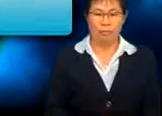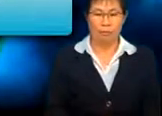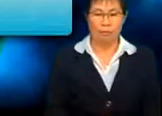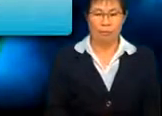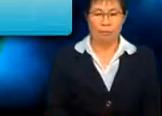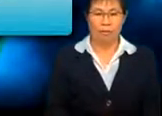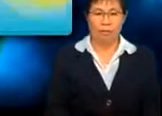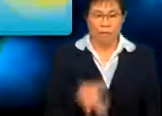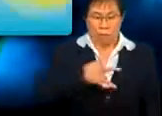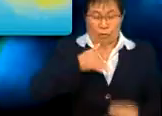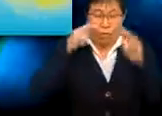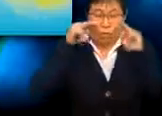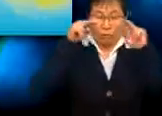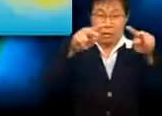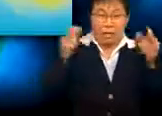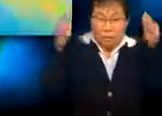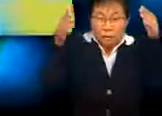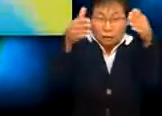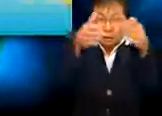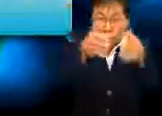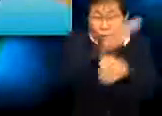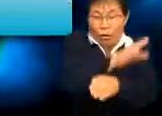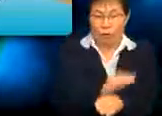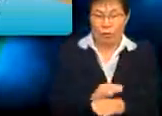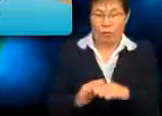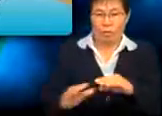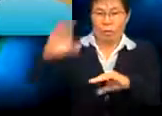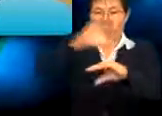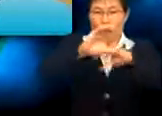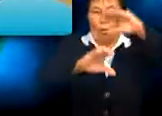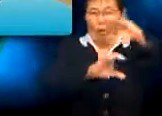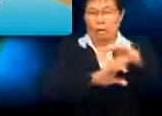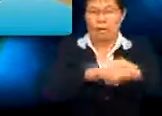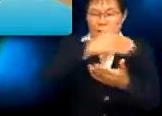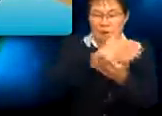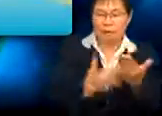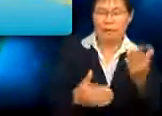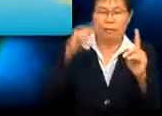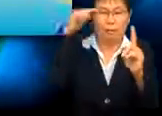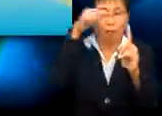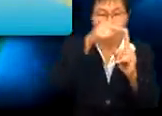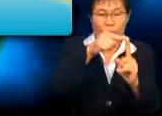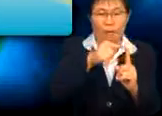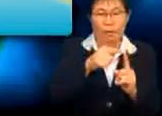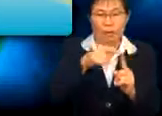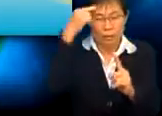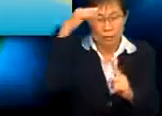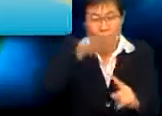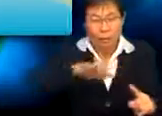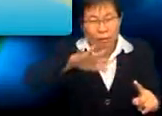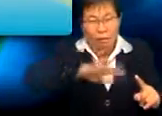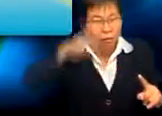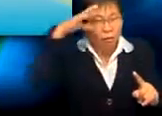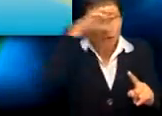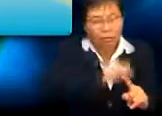The field of vision is narrow and it overlaps at certain points. Estimation of distance